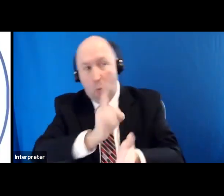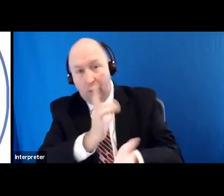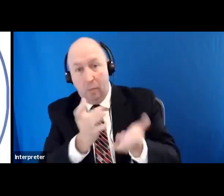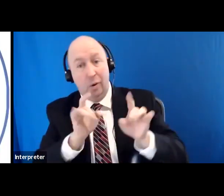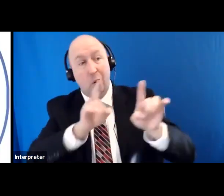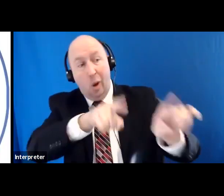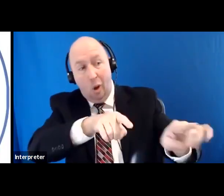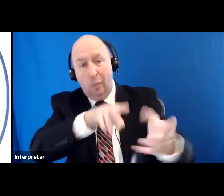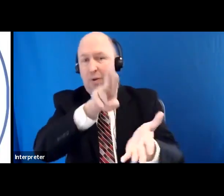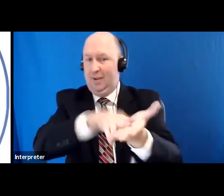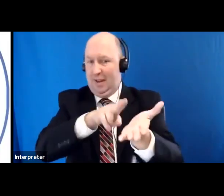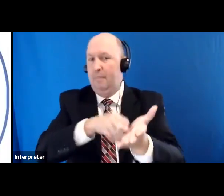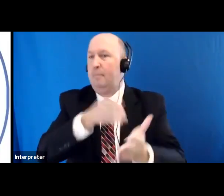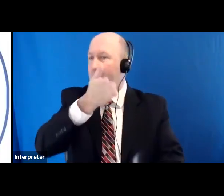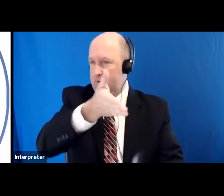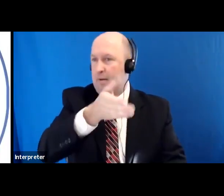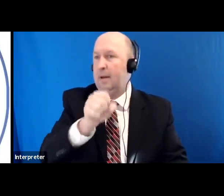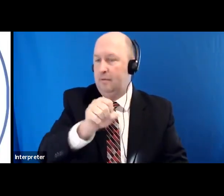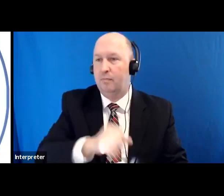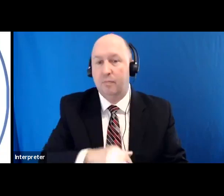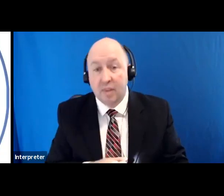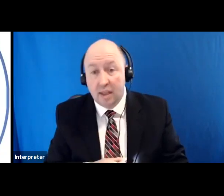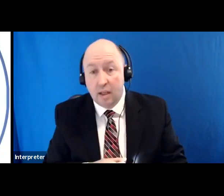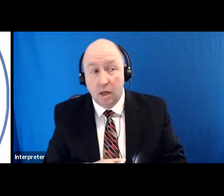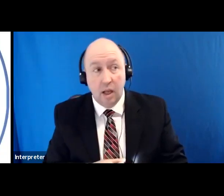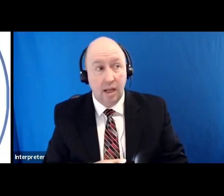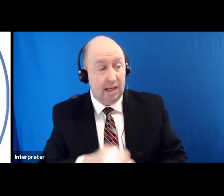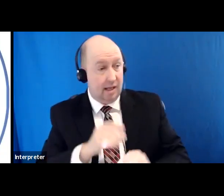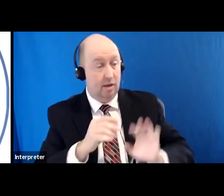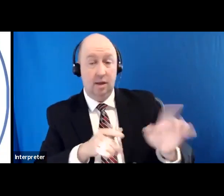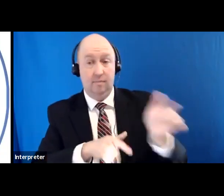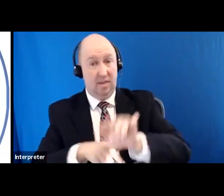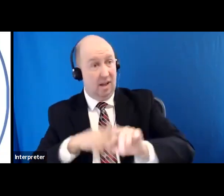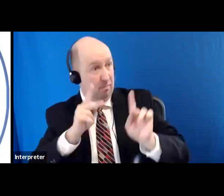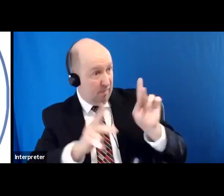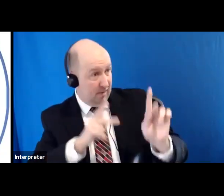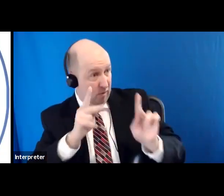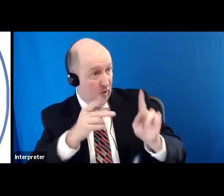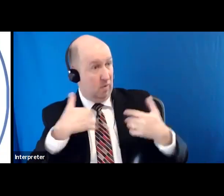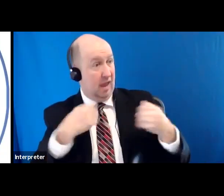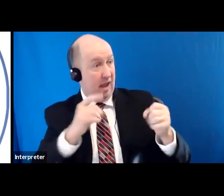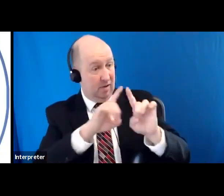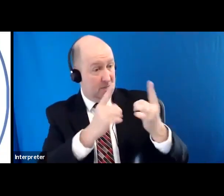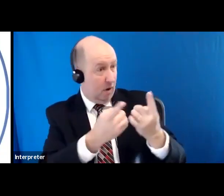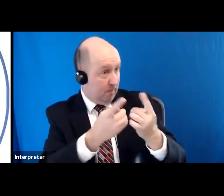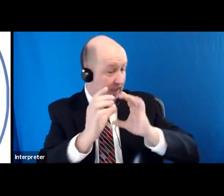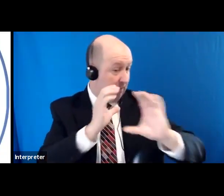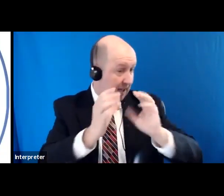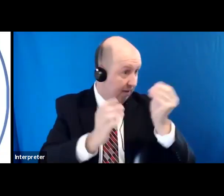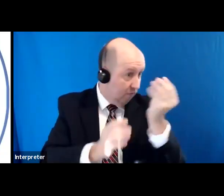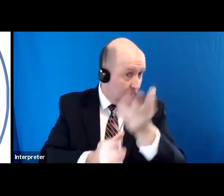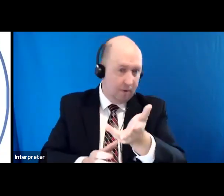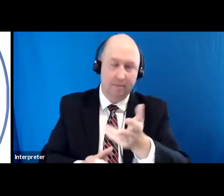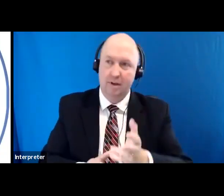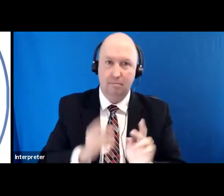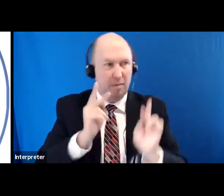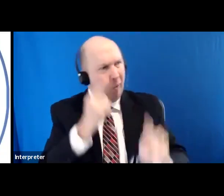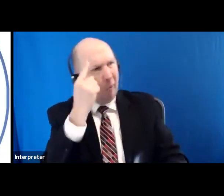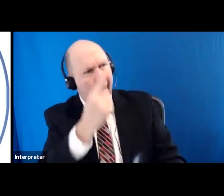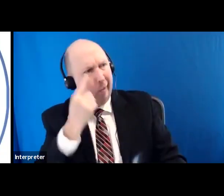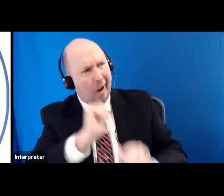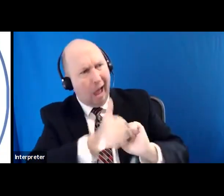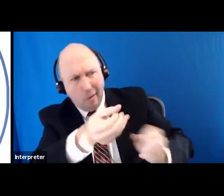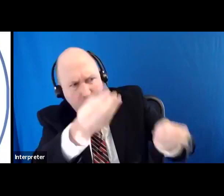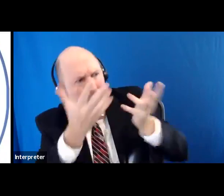to get your vaccination. And people will they get a communication from the health department telling them, because everybody's wondering how they'll be